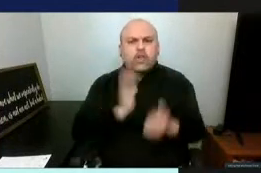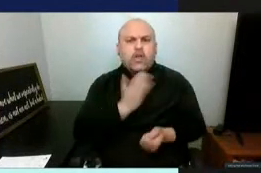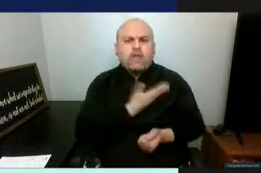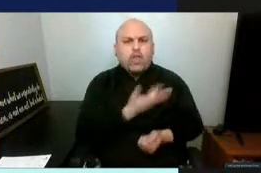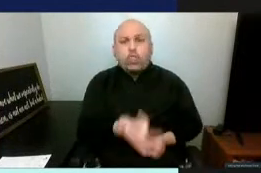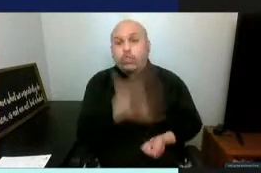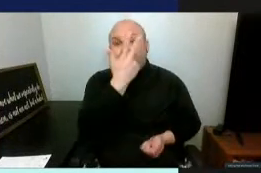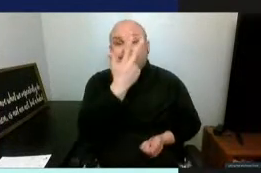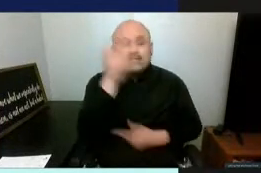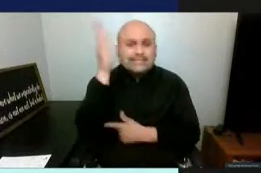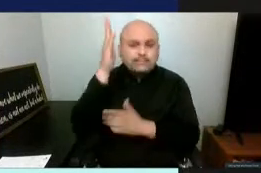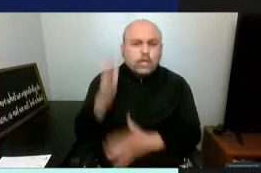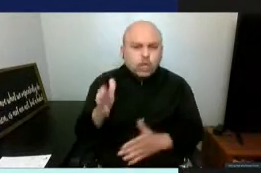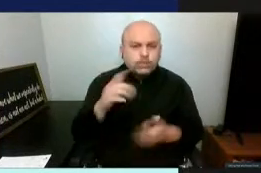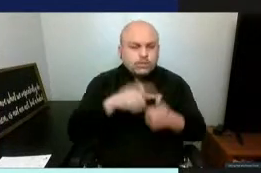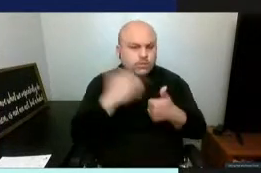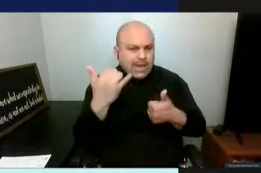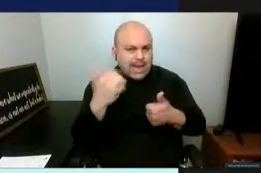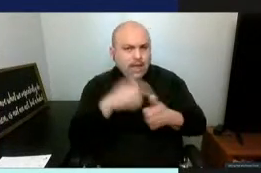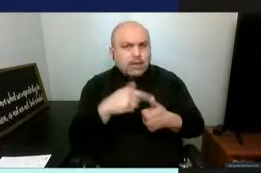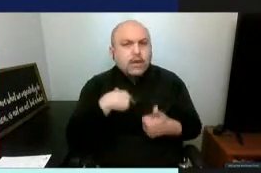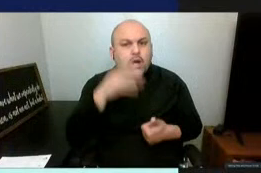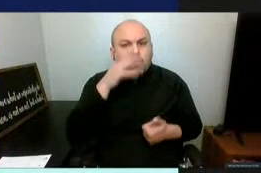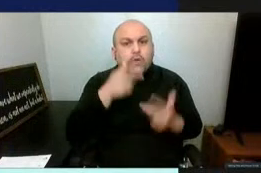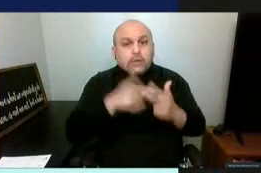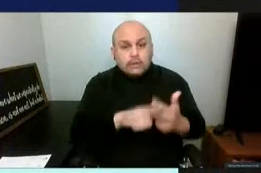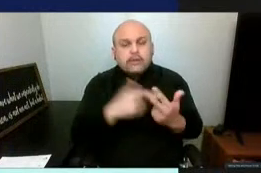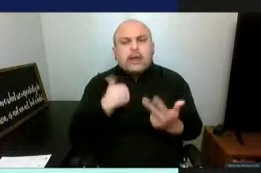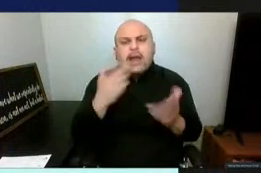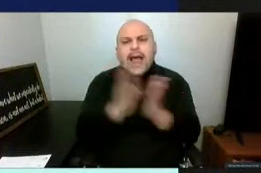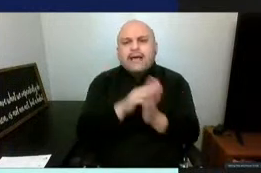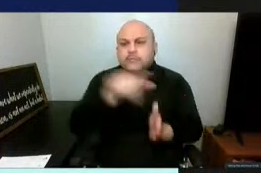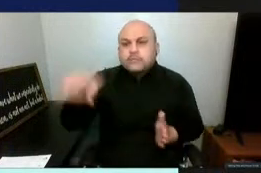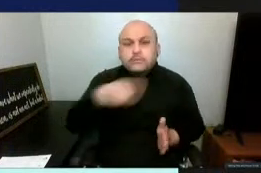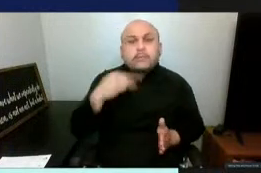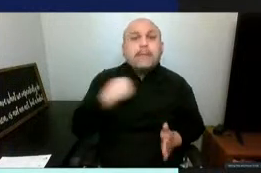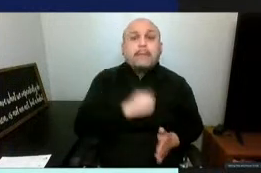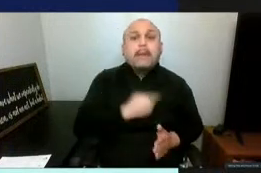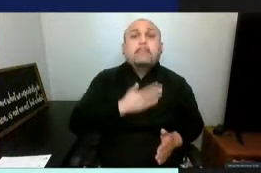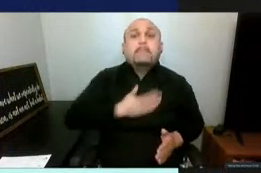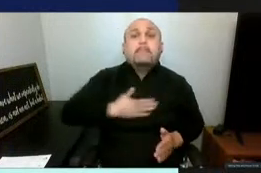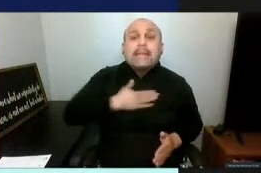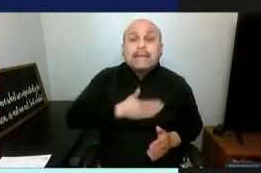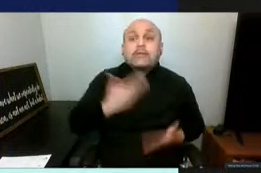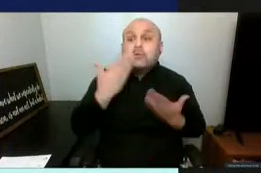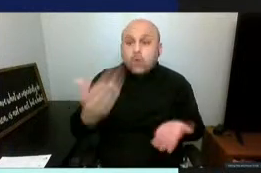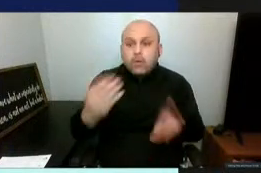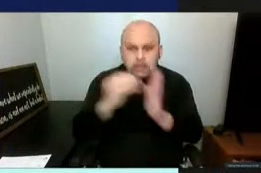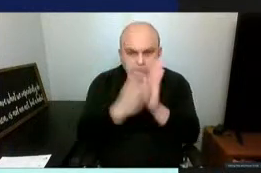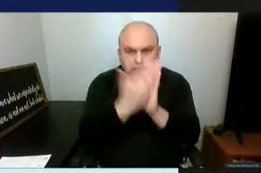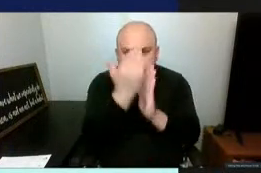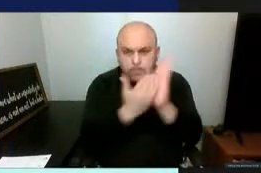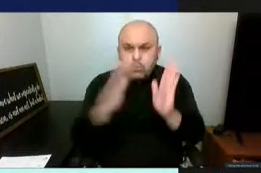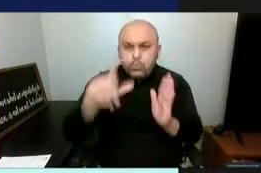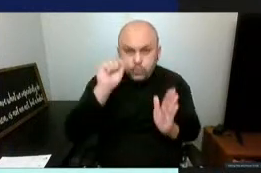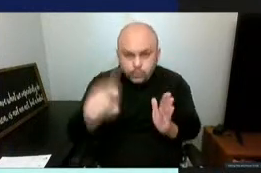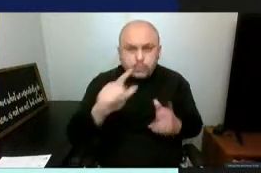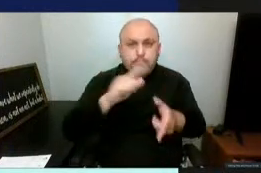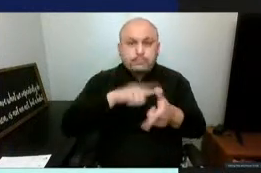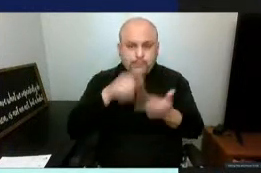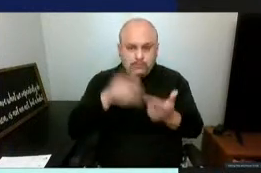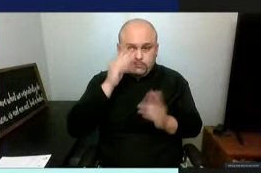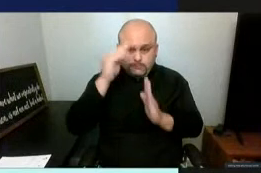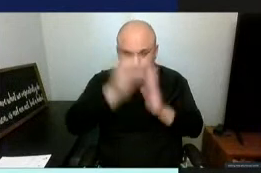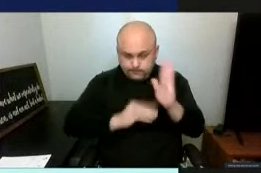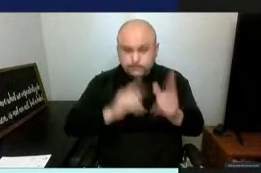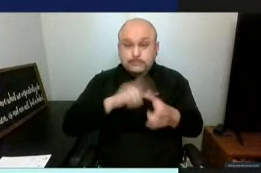speakers. Right now, they'll speak in succession. I ask the task force members, please note your questions. We will ask them the questions at the end